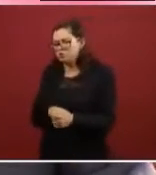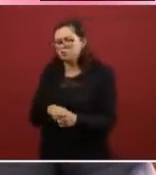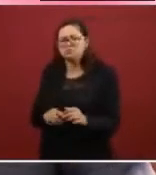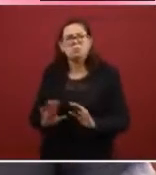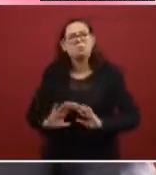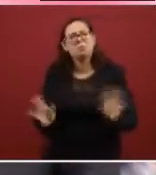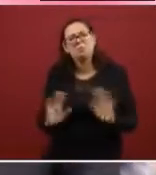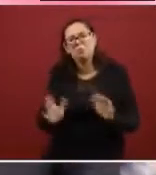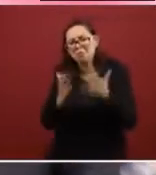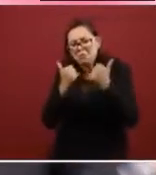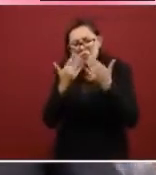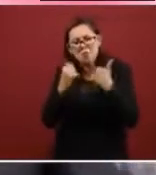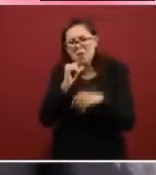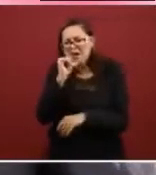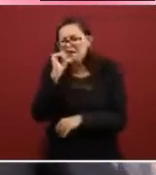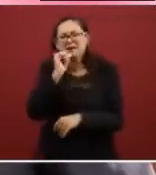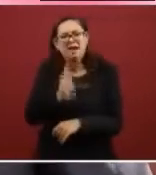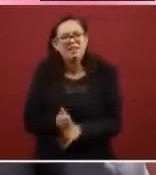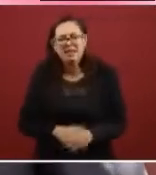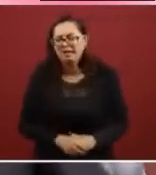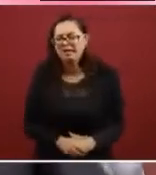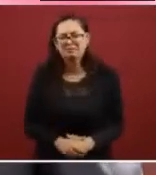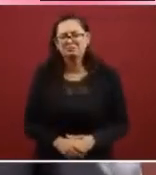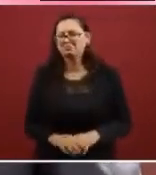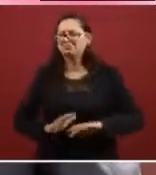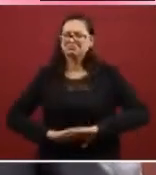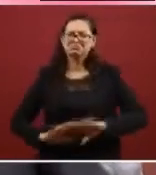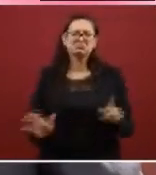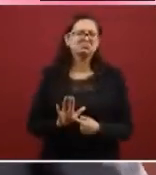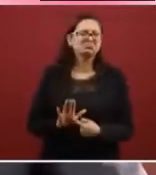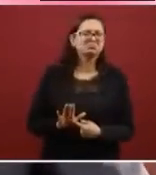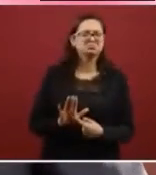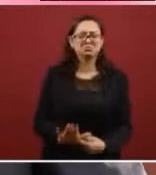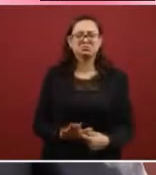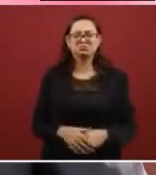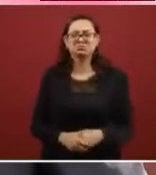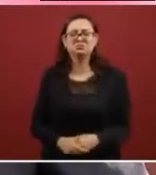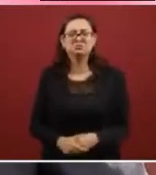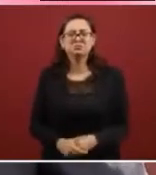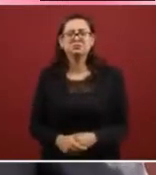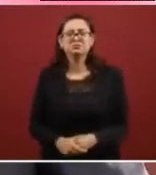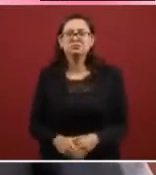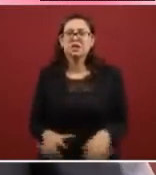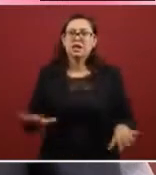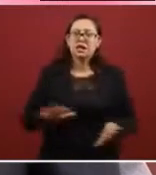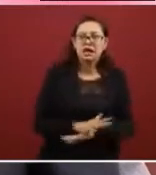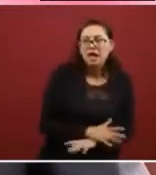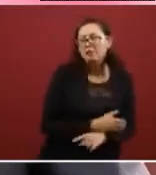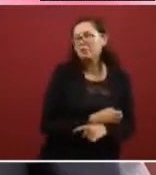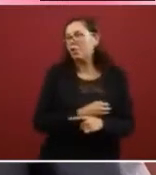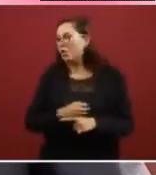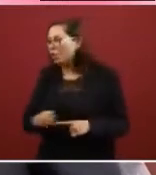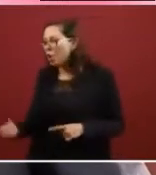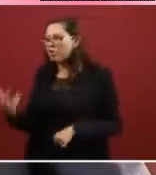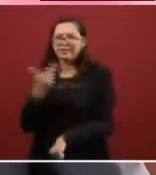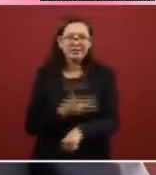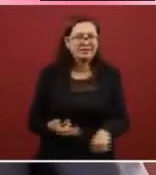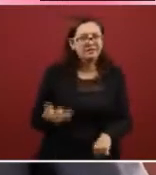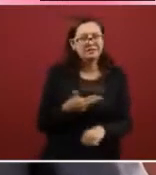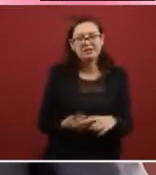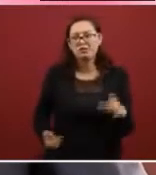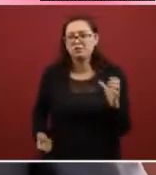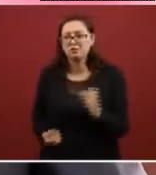Miren, listen, en todo esto, in all of this, por los cambios, por los reacomodos, due to the changes and